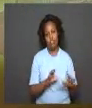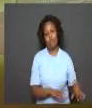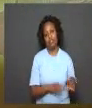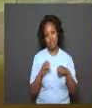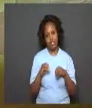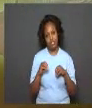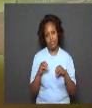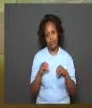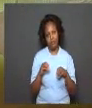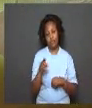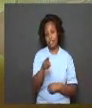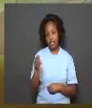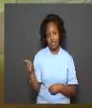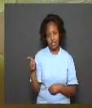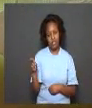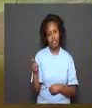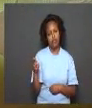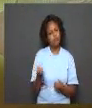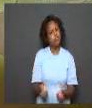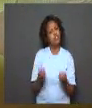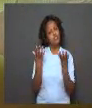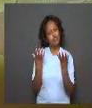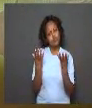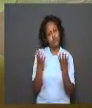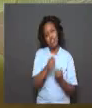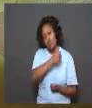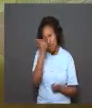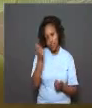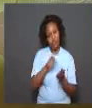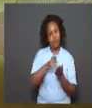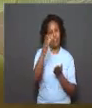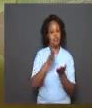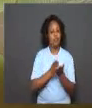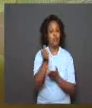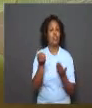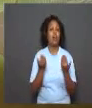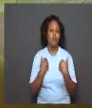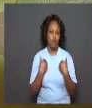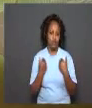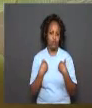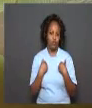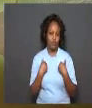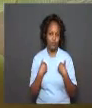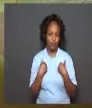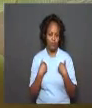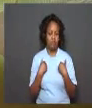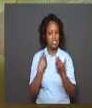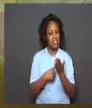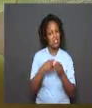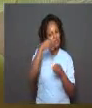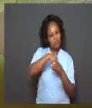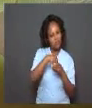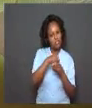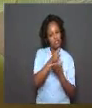Students, you have a number of other democratic rights. Some of them